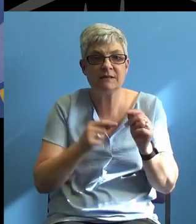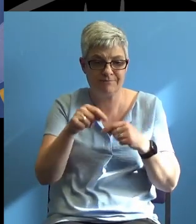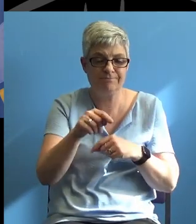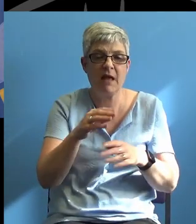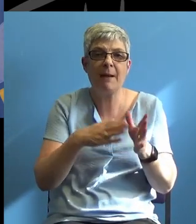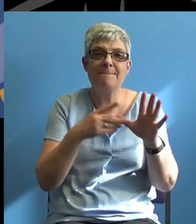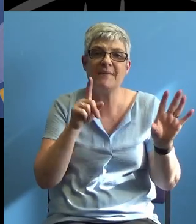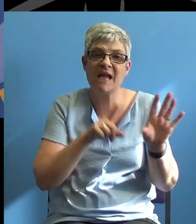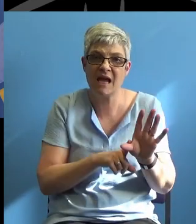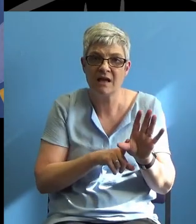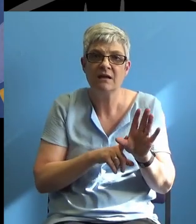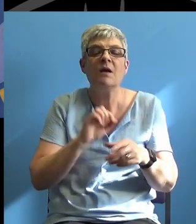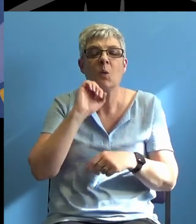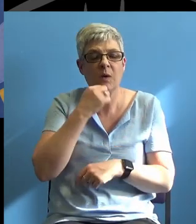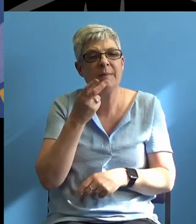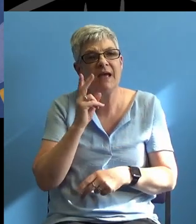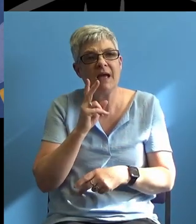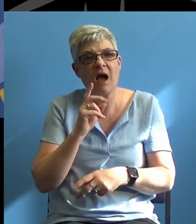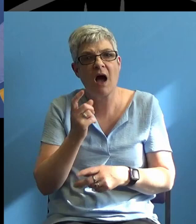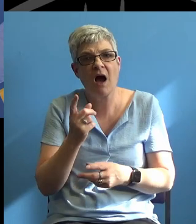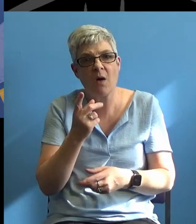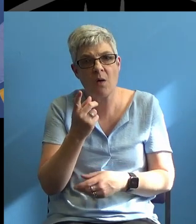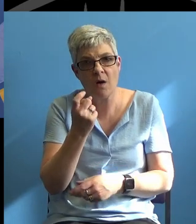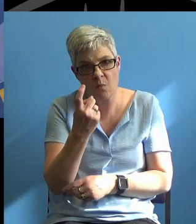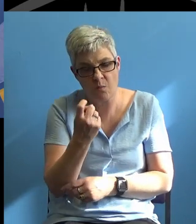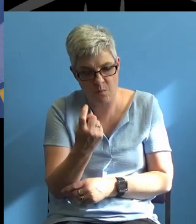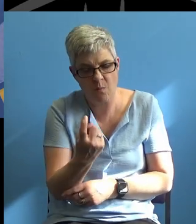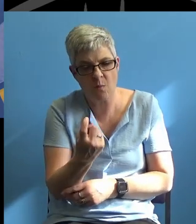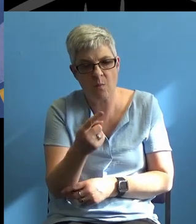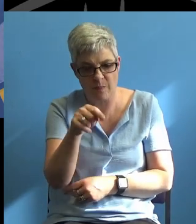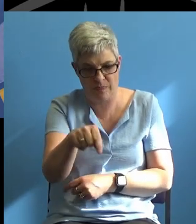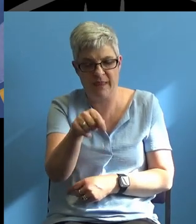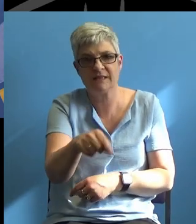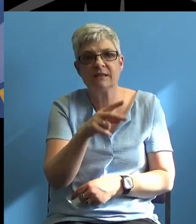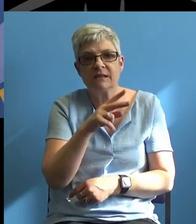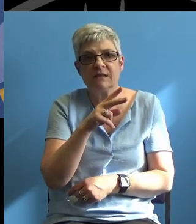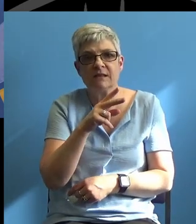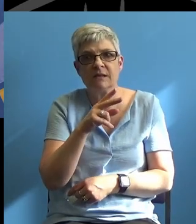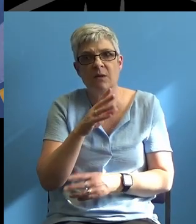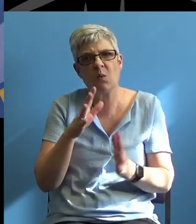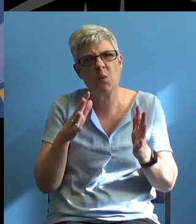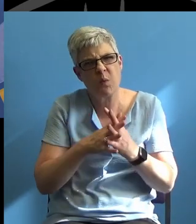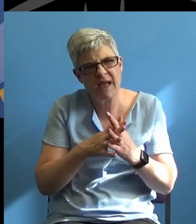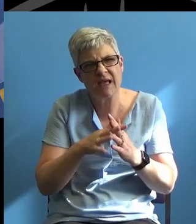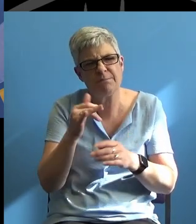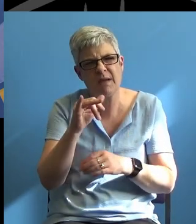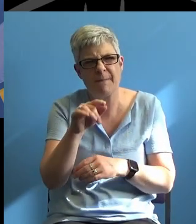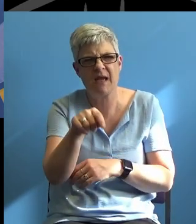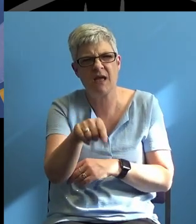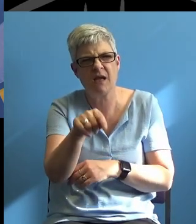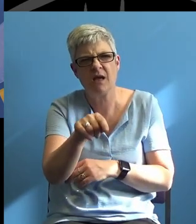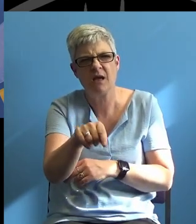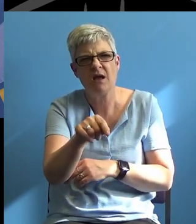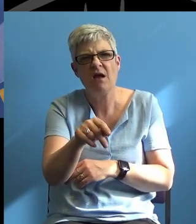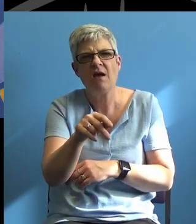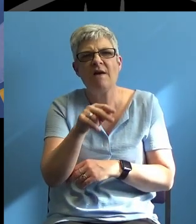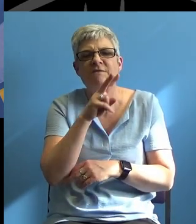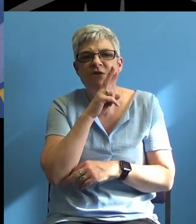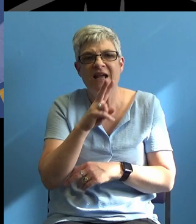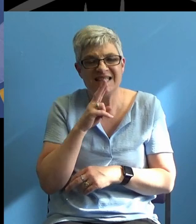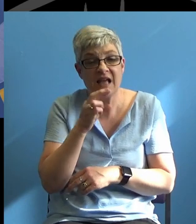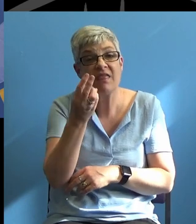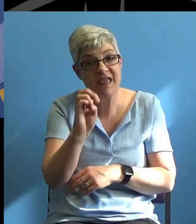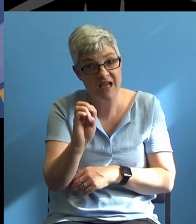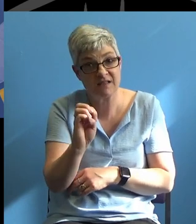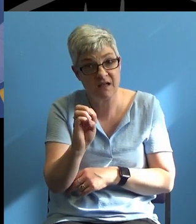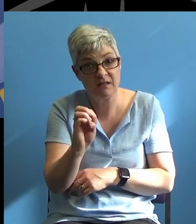will also be another one coming this coming week, probably released on Friday the 30th. Do